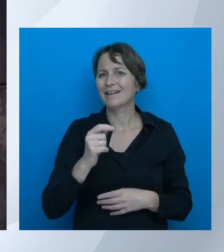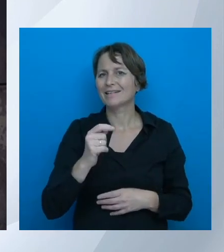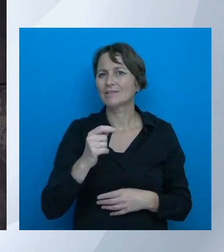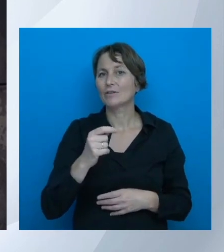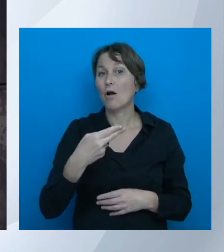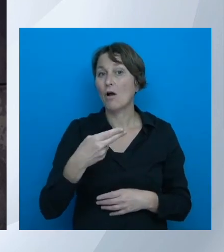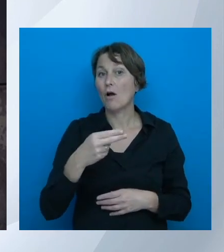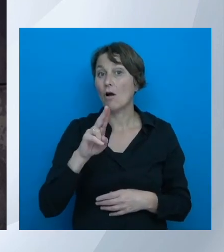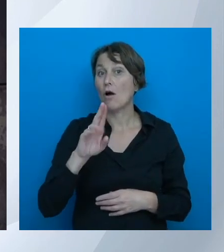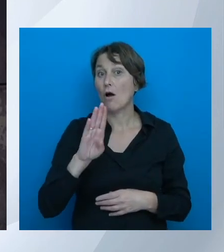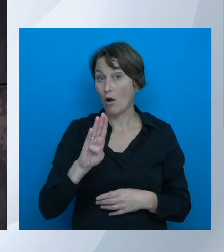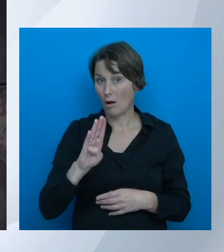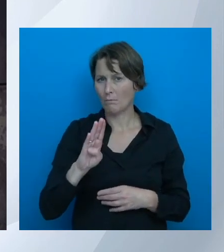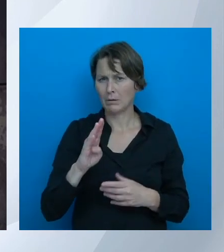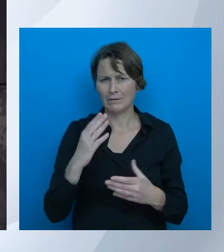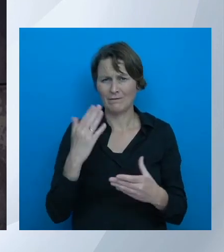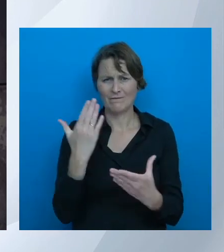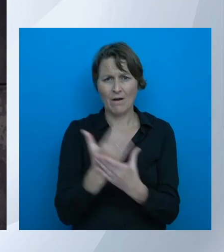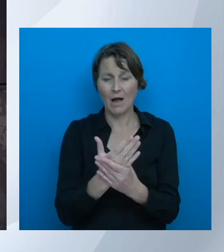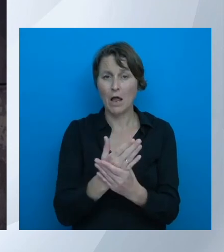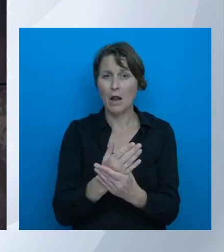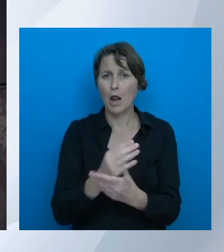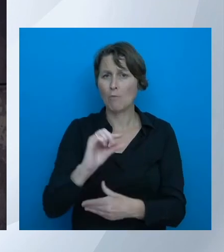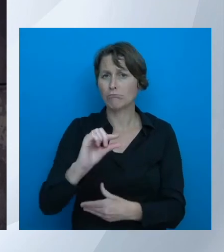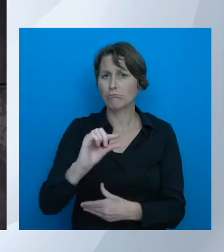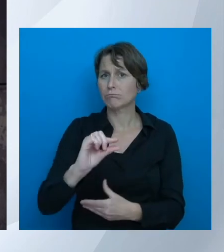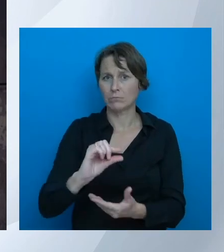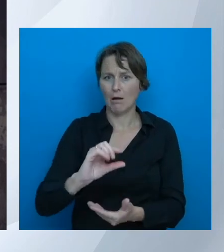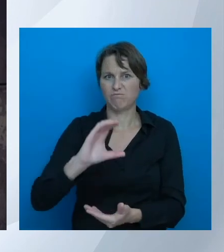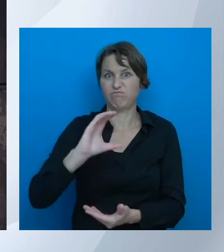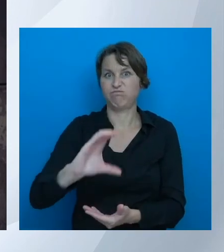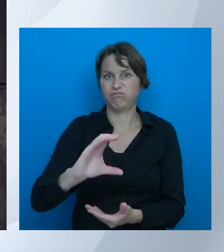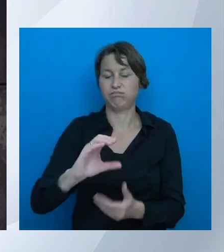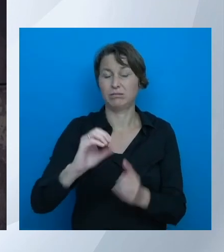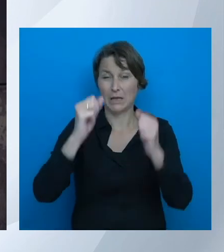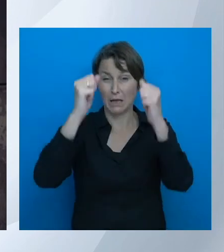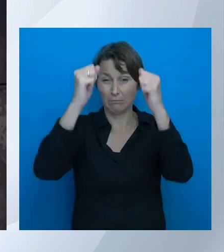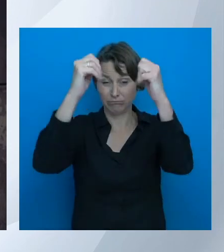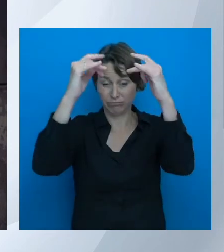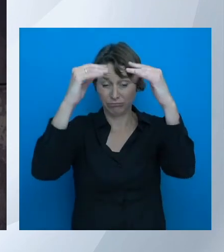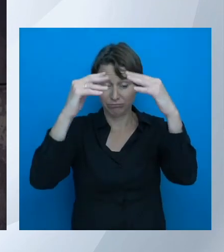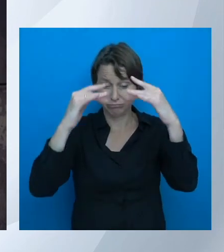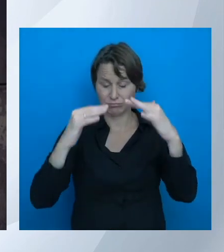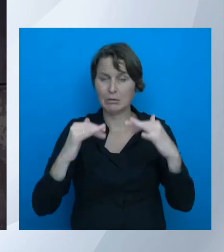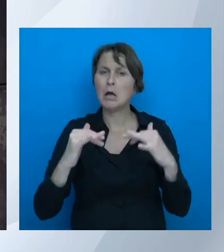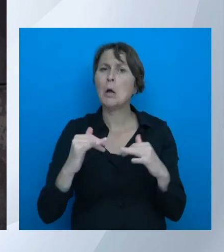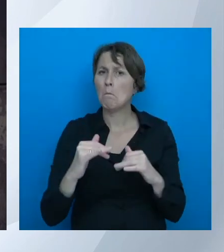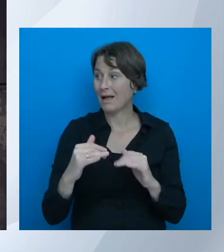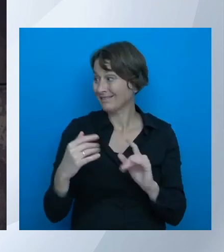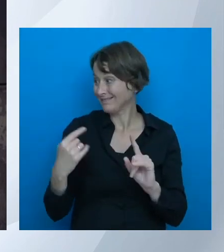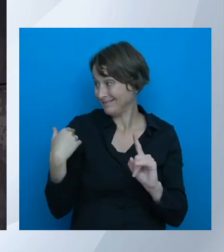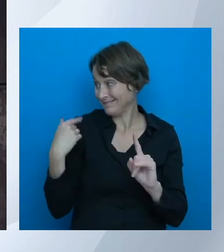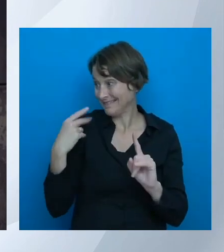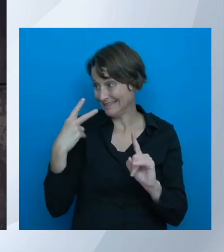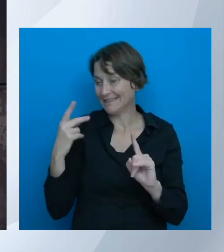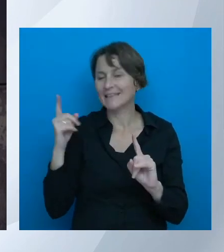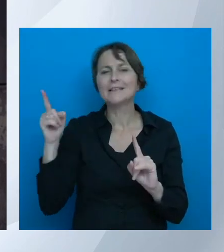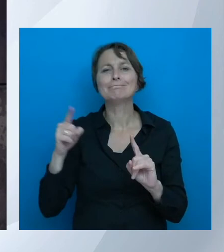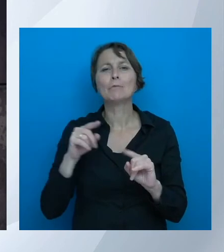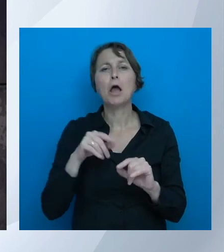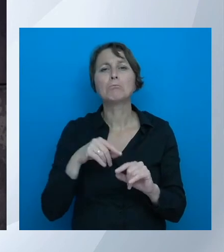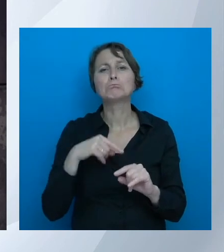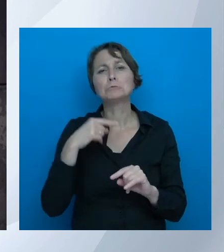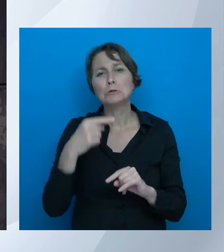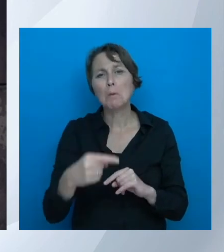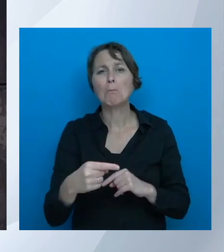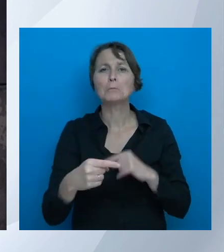step, and as I just have shown, you can start out with